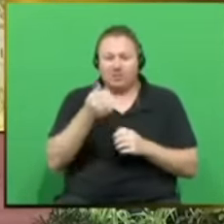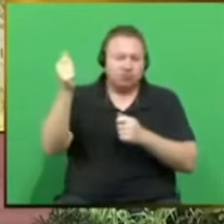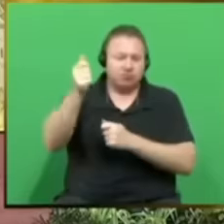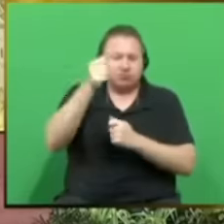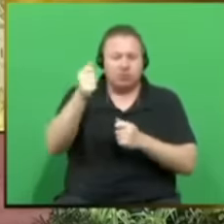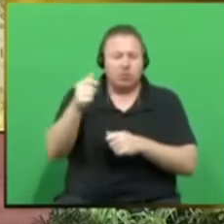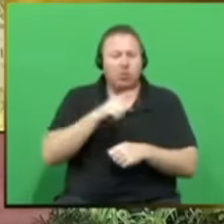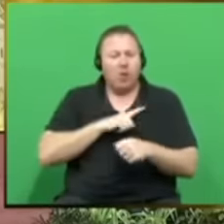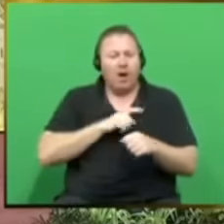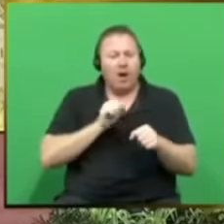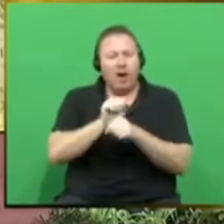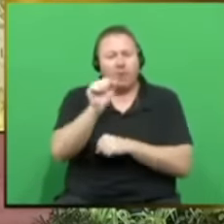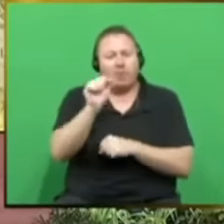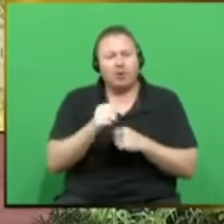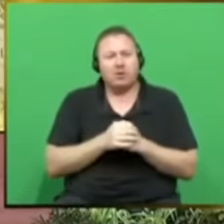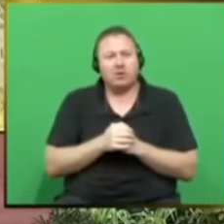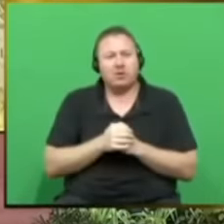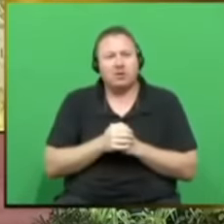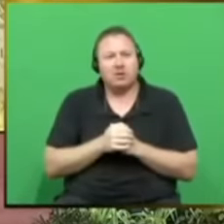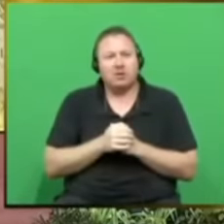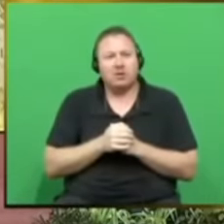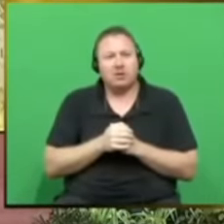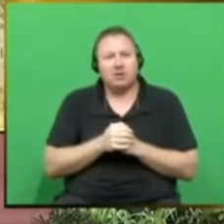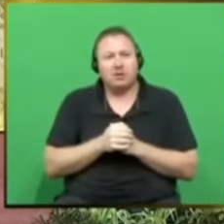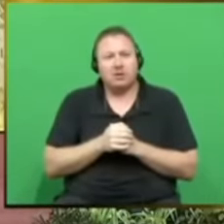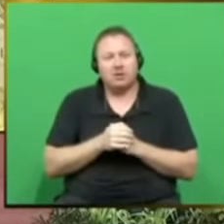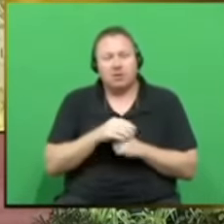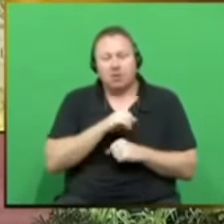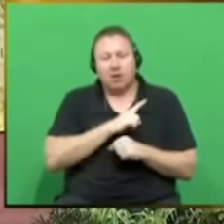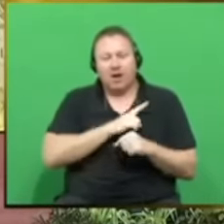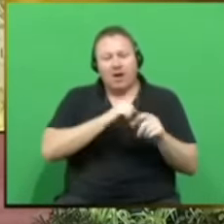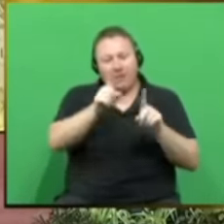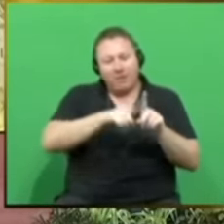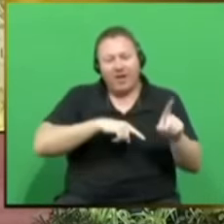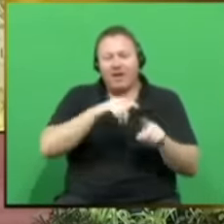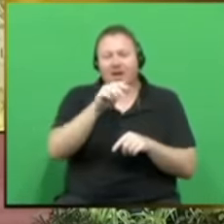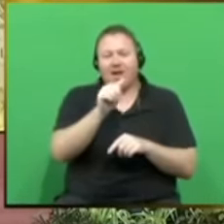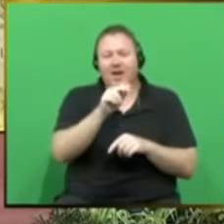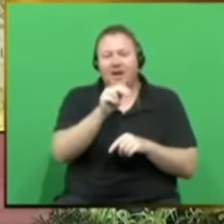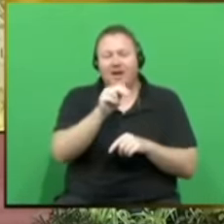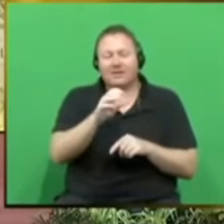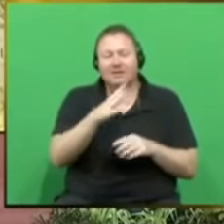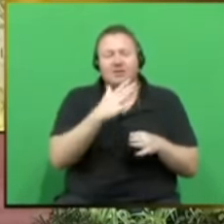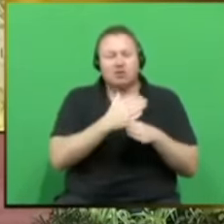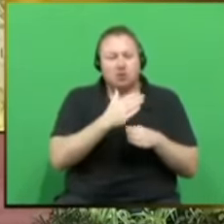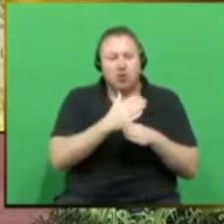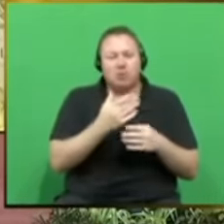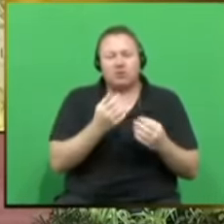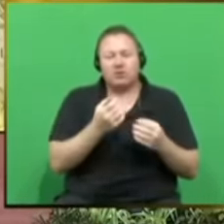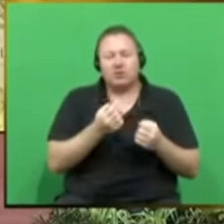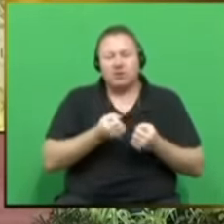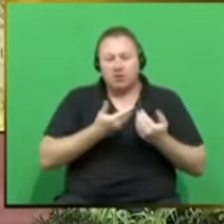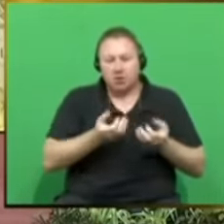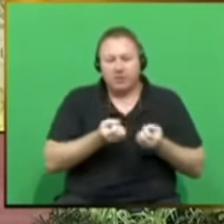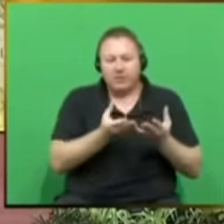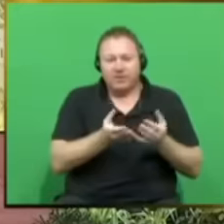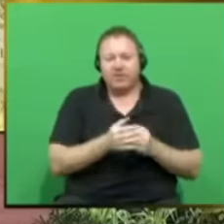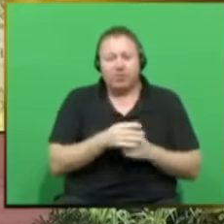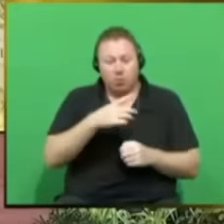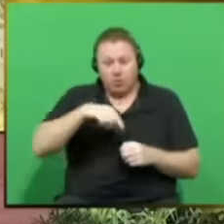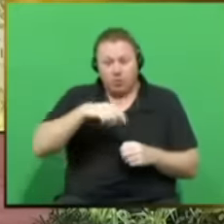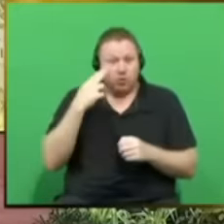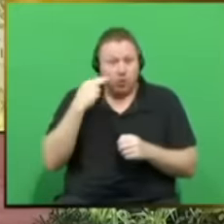why are you opposing the Powers Bill? Because it's the failure of the ANC to create jobs, give you services. That's all we're trying